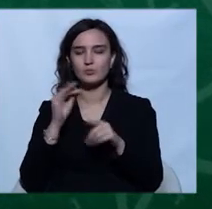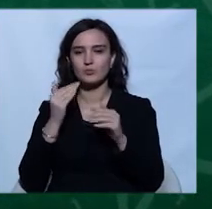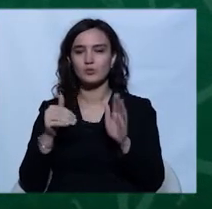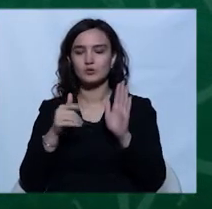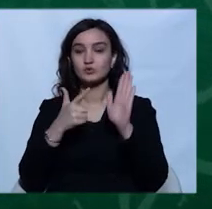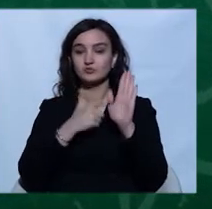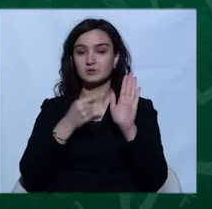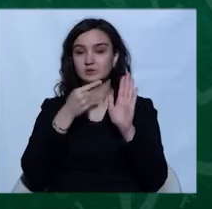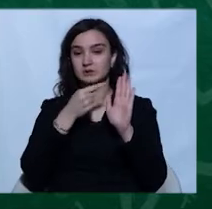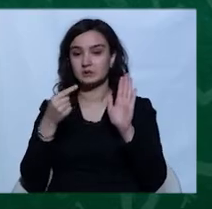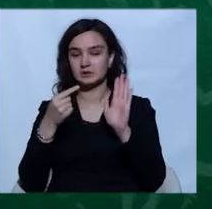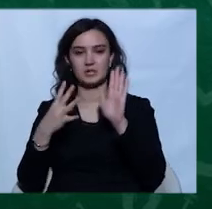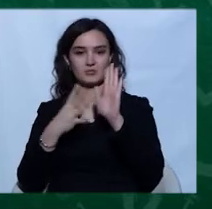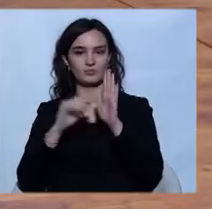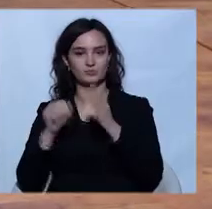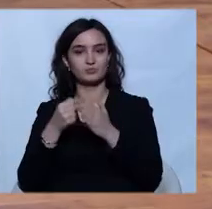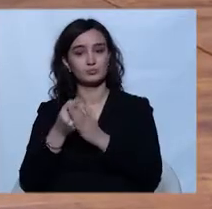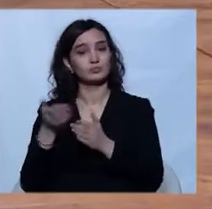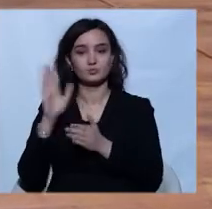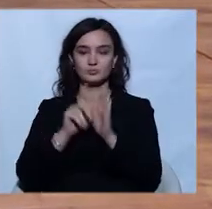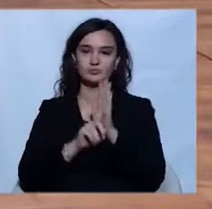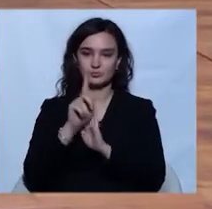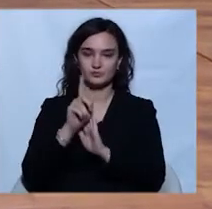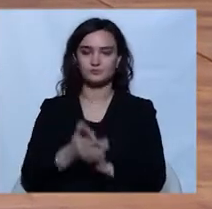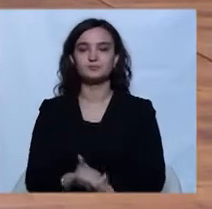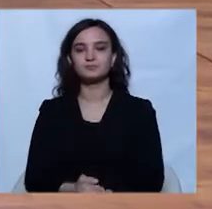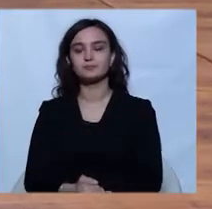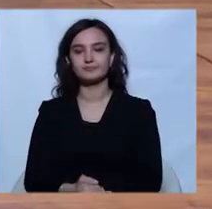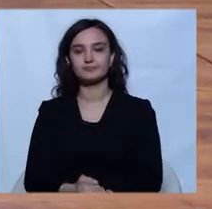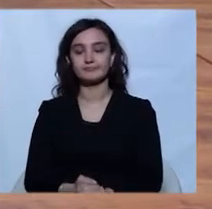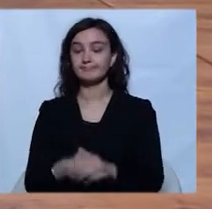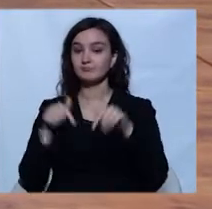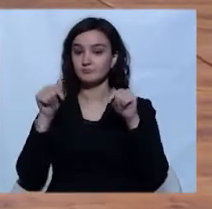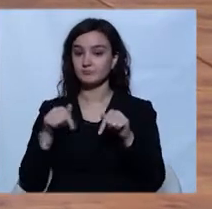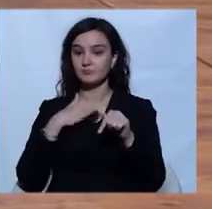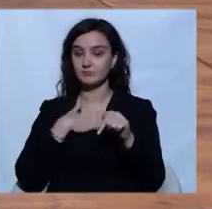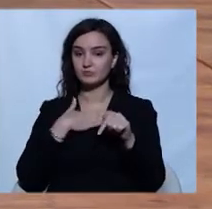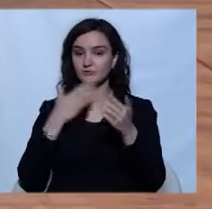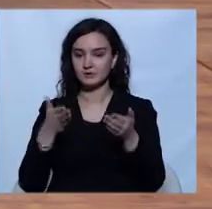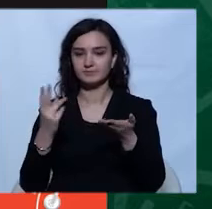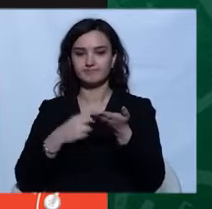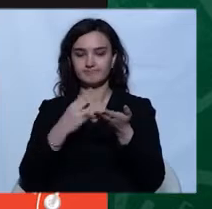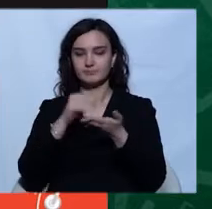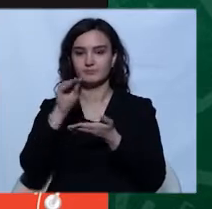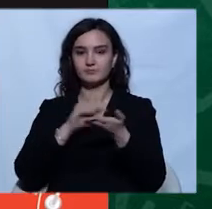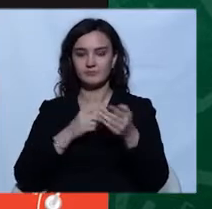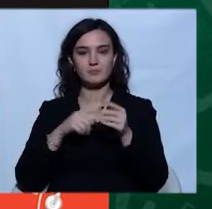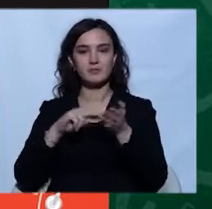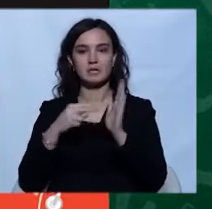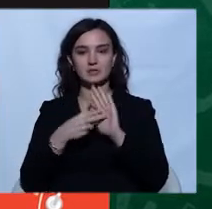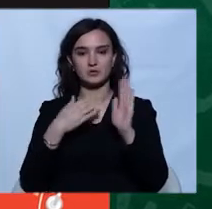7, 8, and 9. Let's begin. Yeah. Here is our agenda, or our plan for